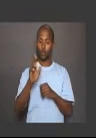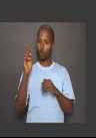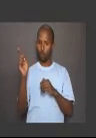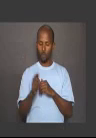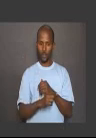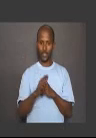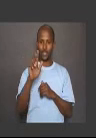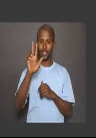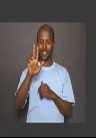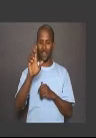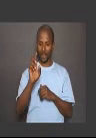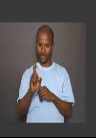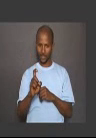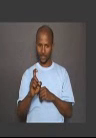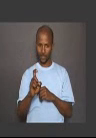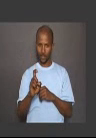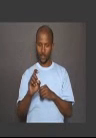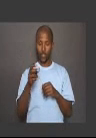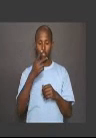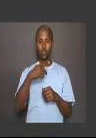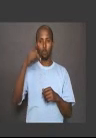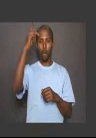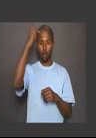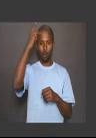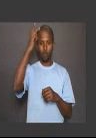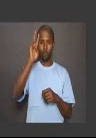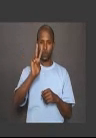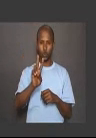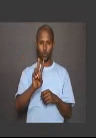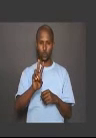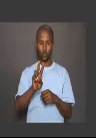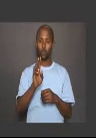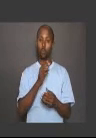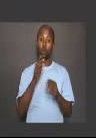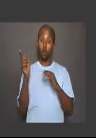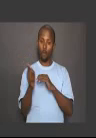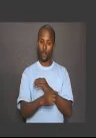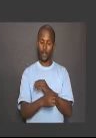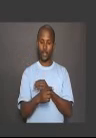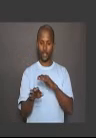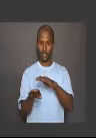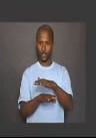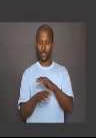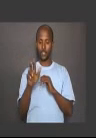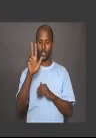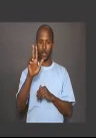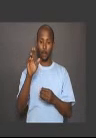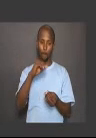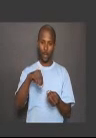over 3x to the power of 2 over 3